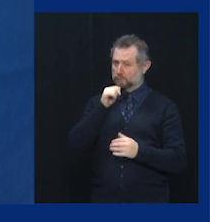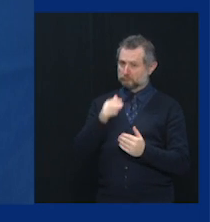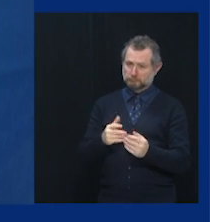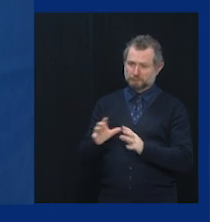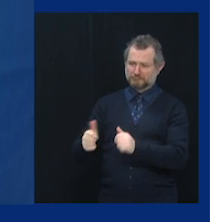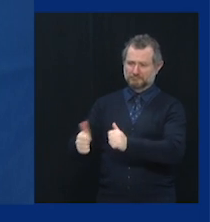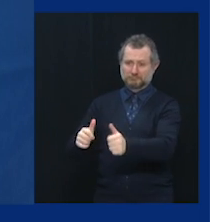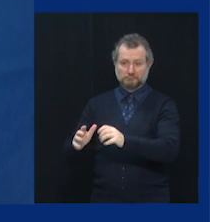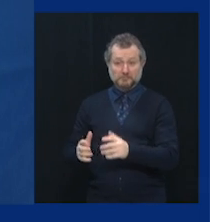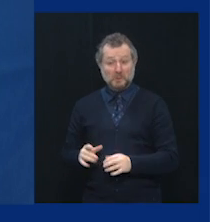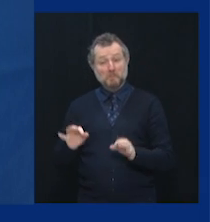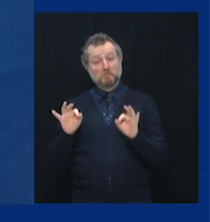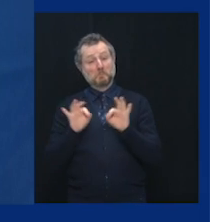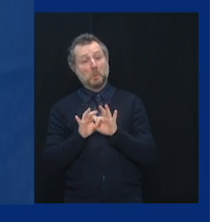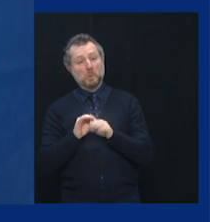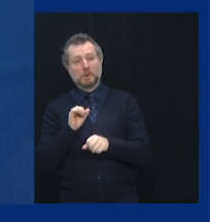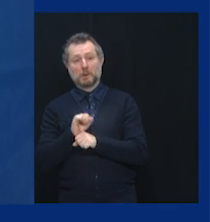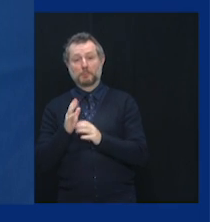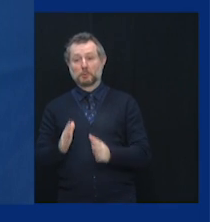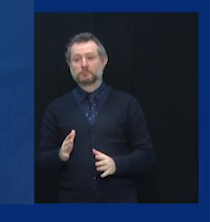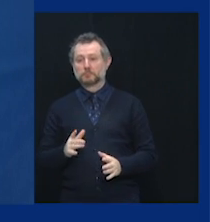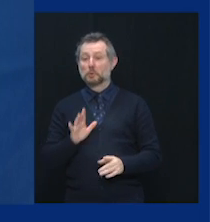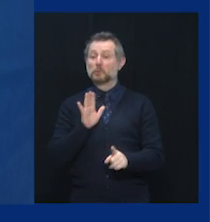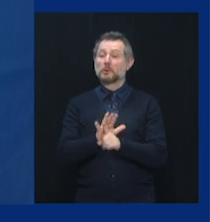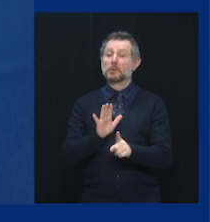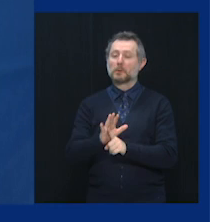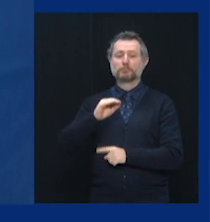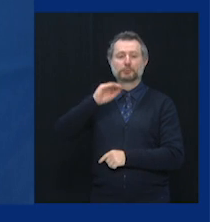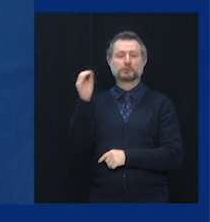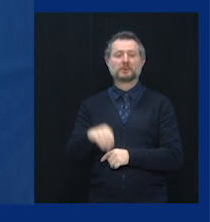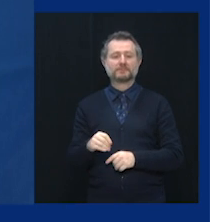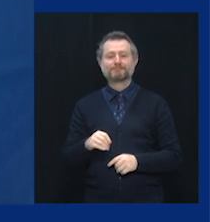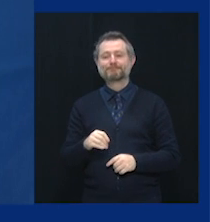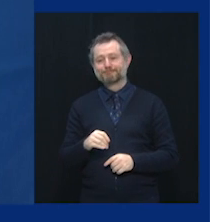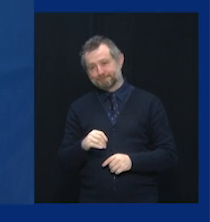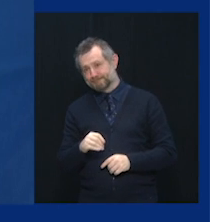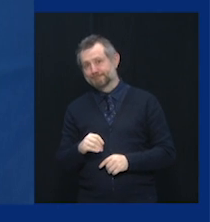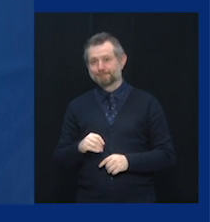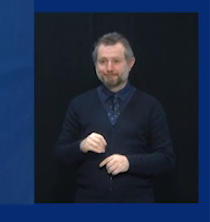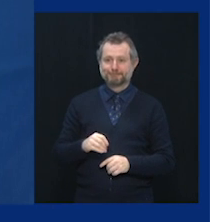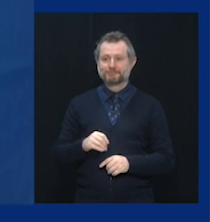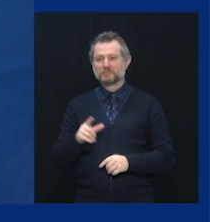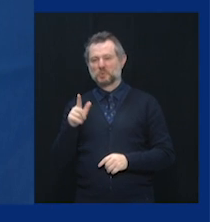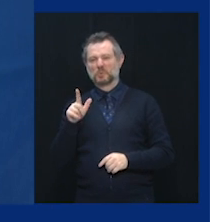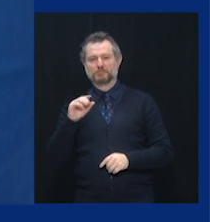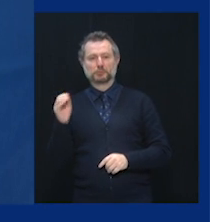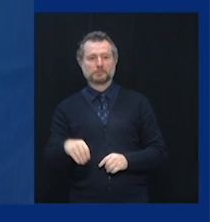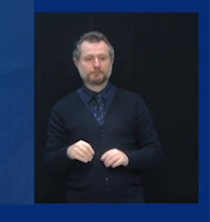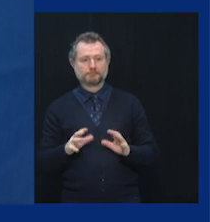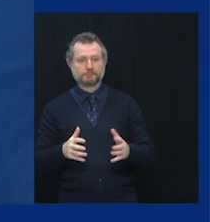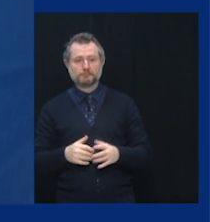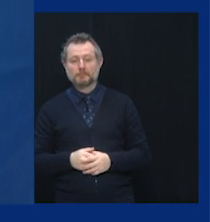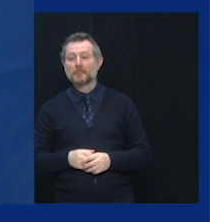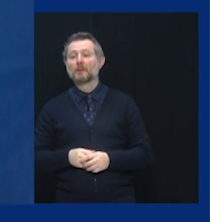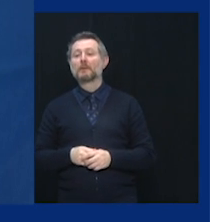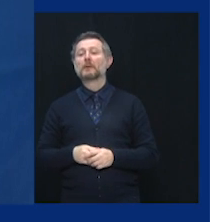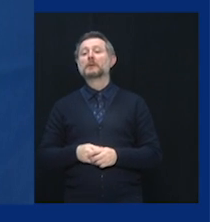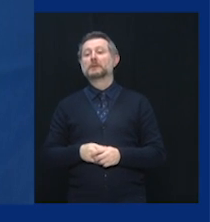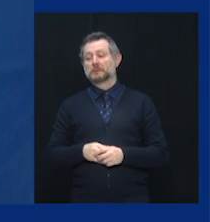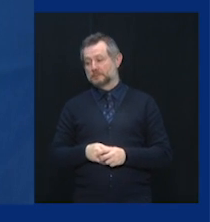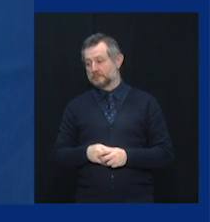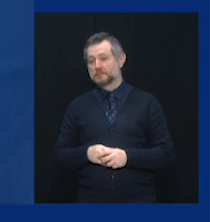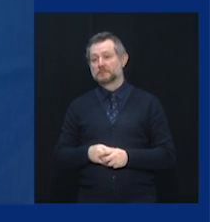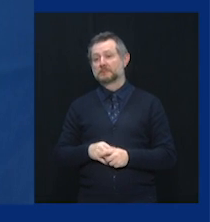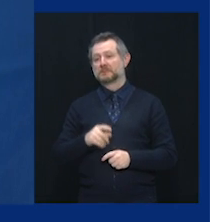workers and the percent that essential workers represent, 21%, goes to